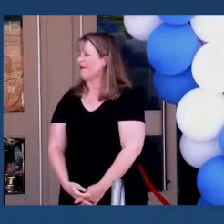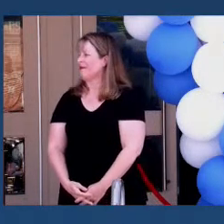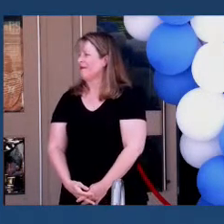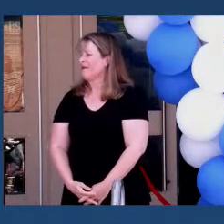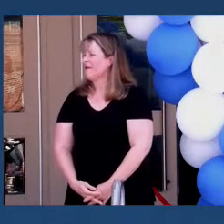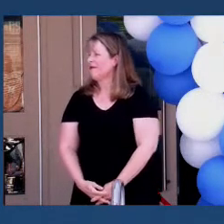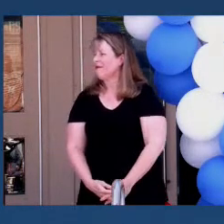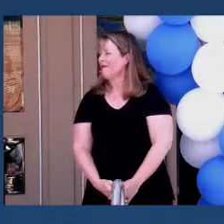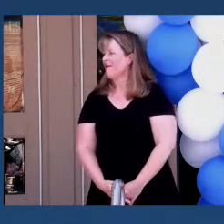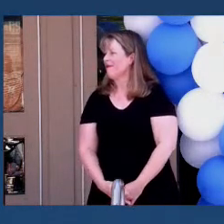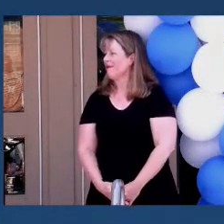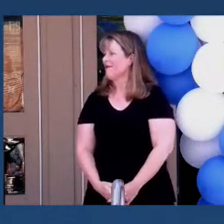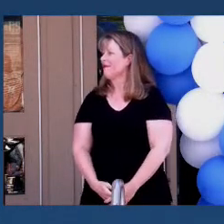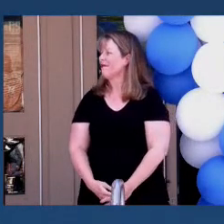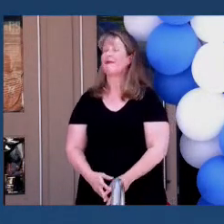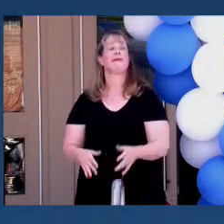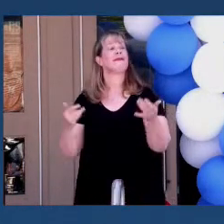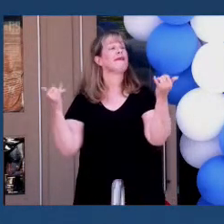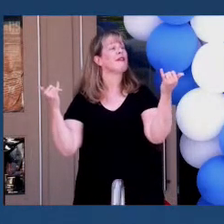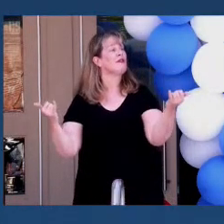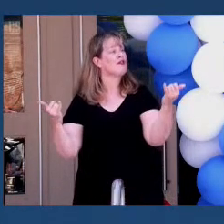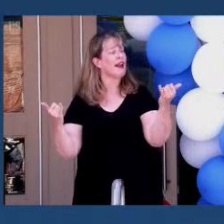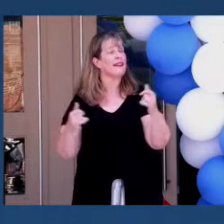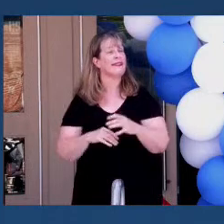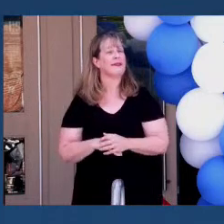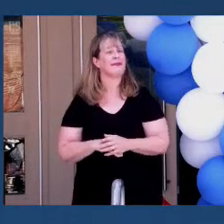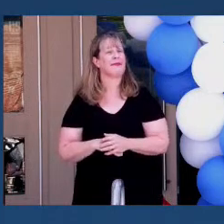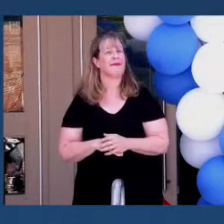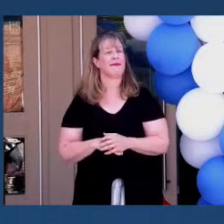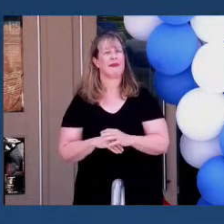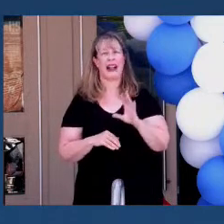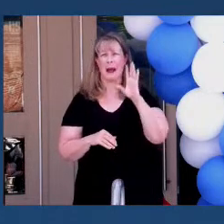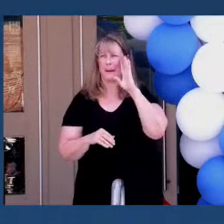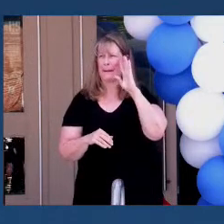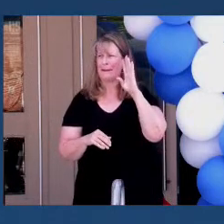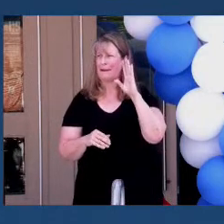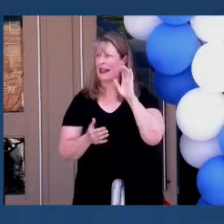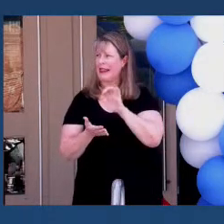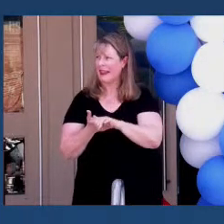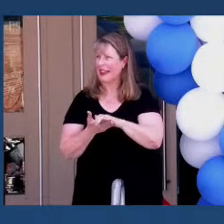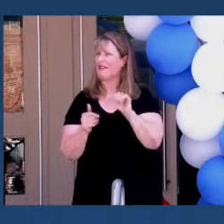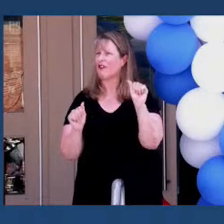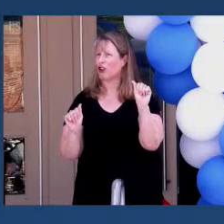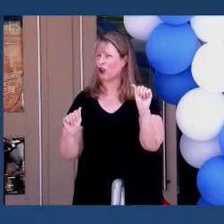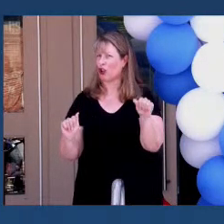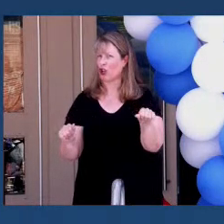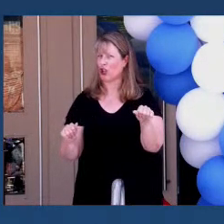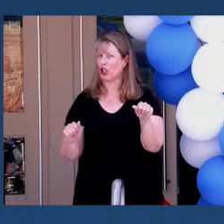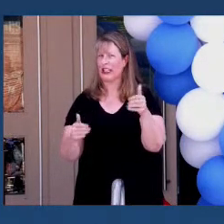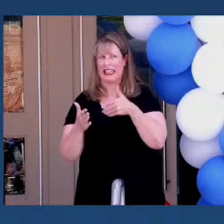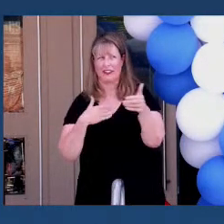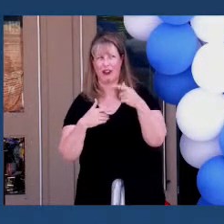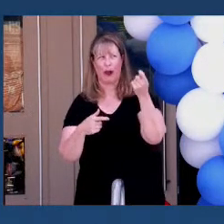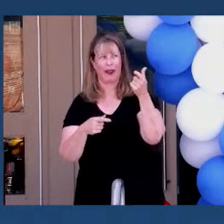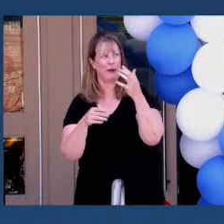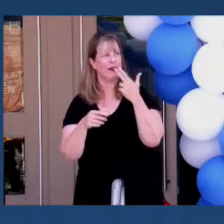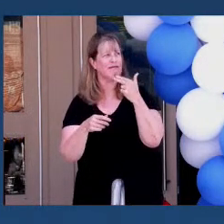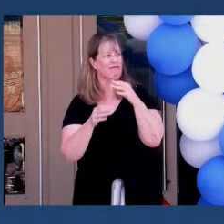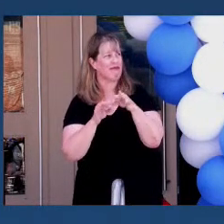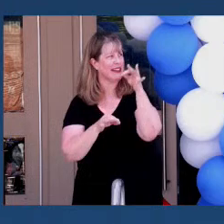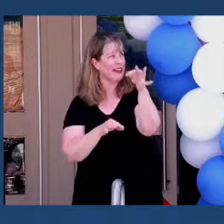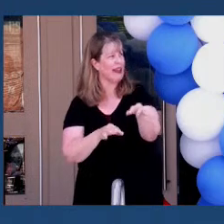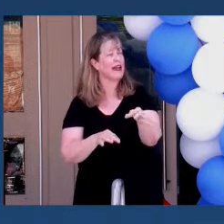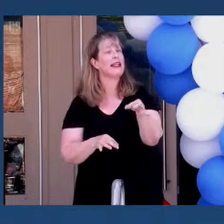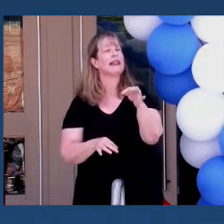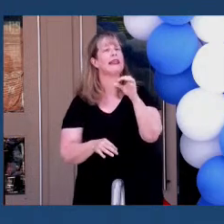All right, at this time, I believe he was able to make it. He had a slight delay. If Senator